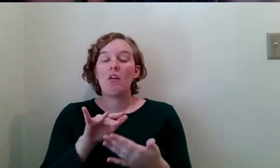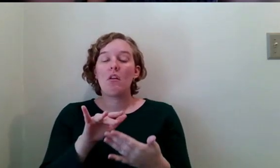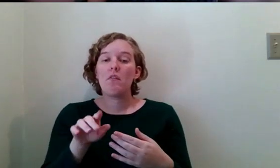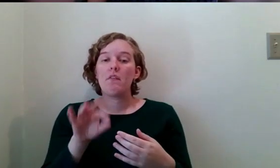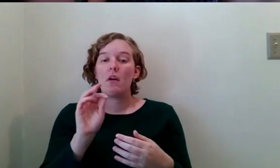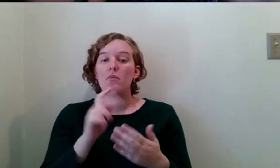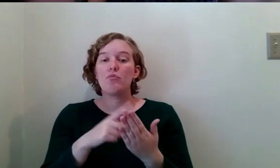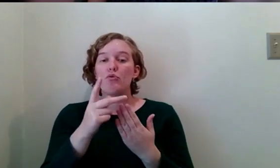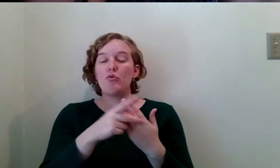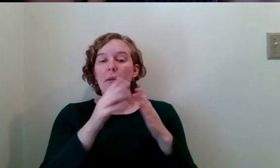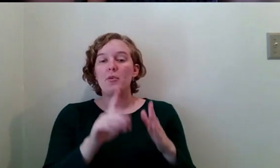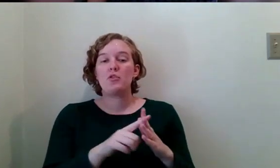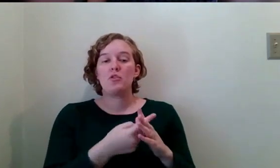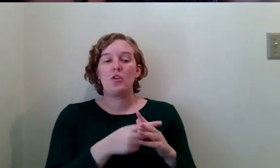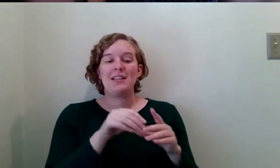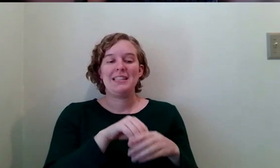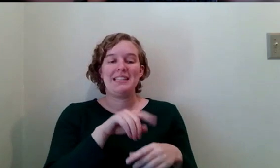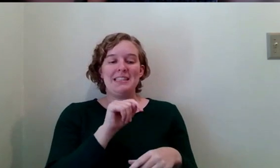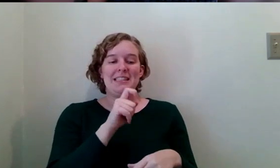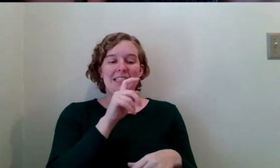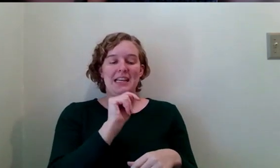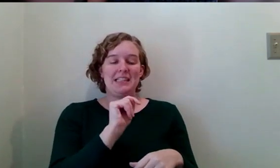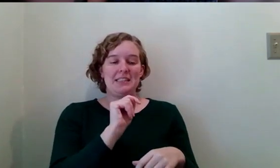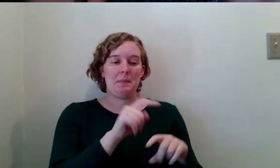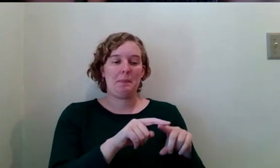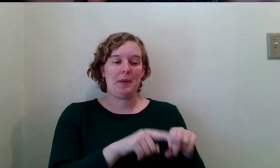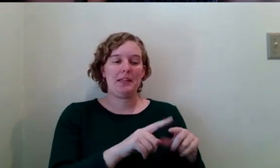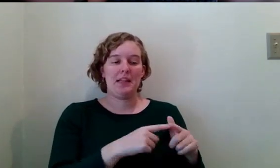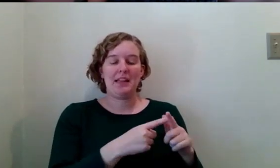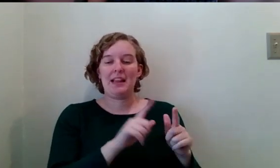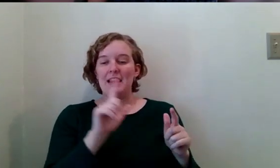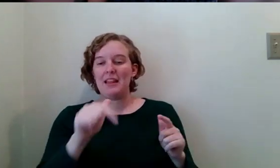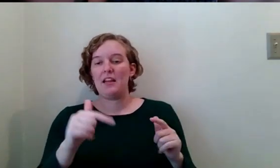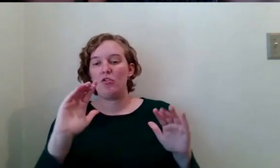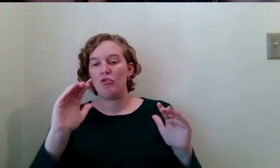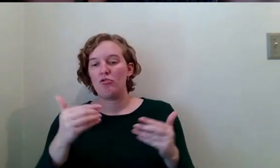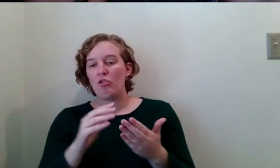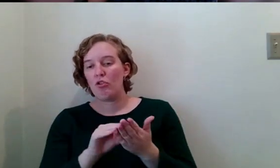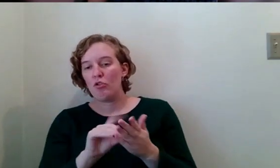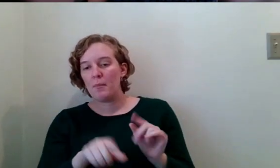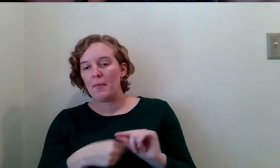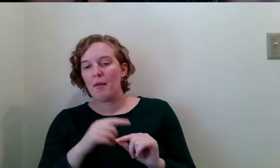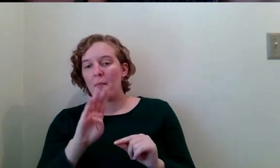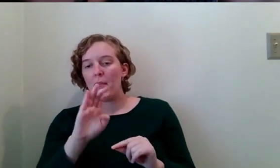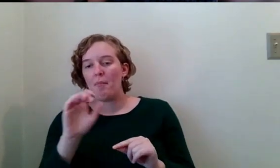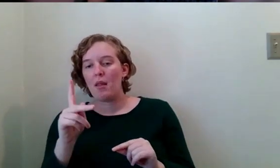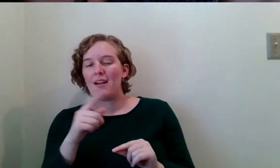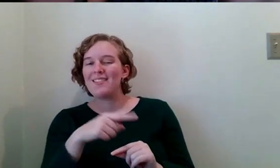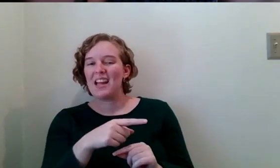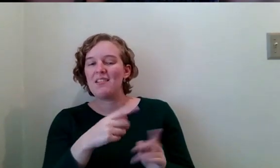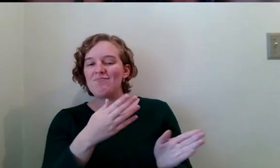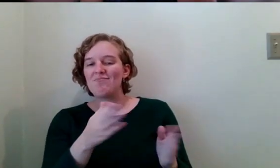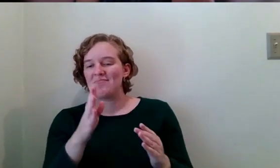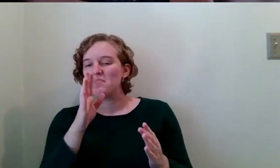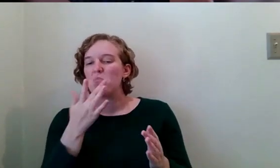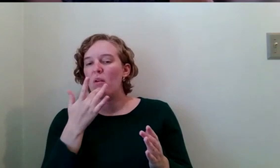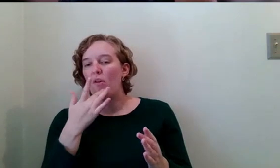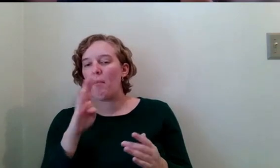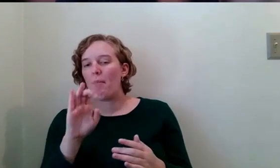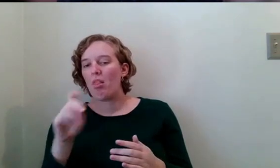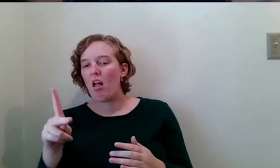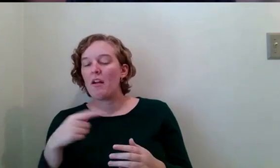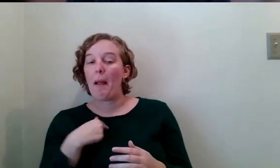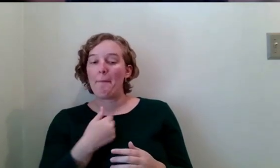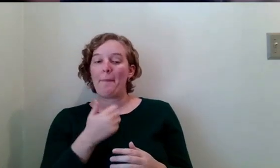who started out in text-based programming and were later introduced to block-based came to prefer the block-based format? I'm asking since